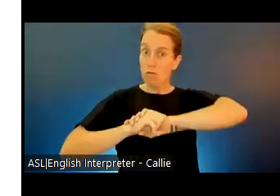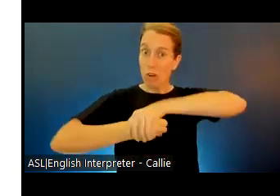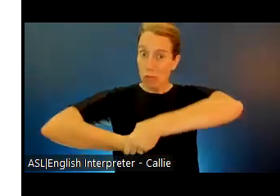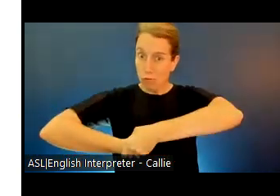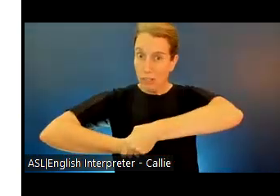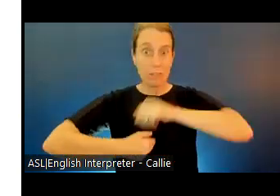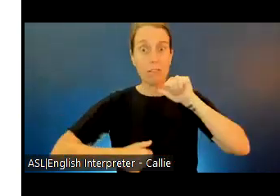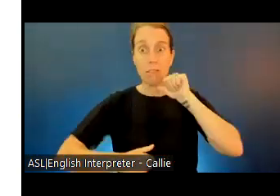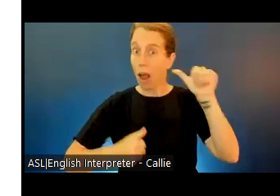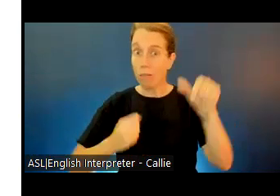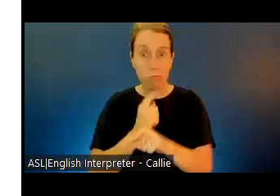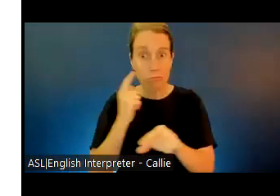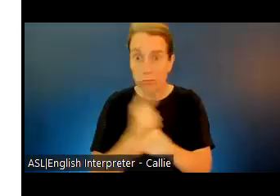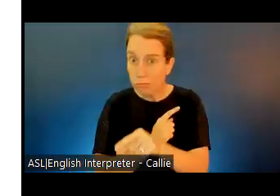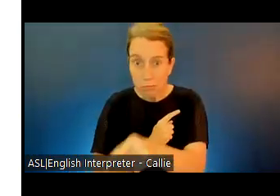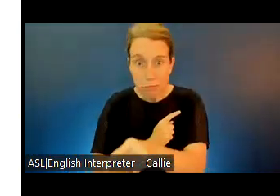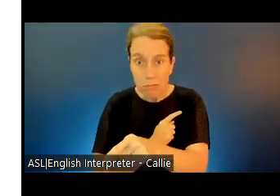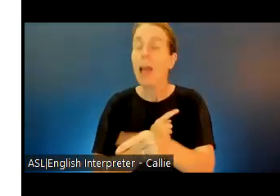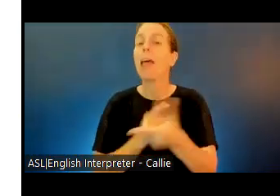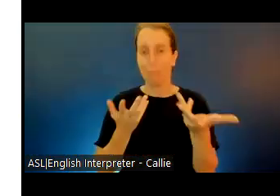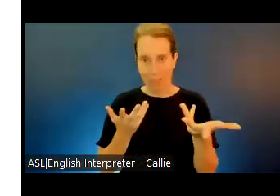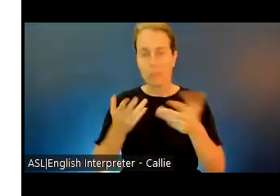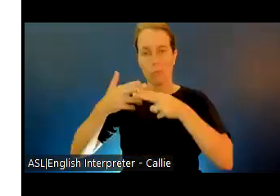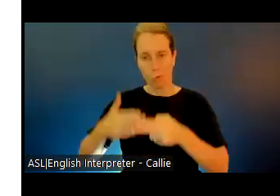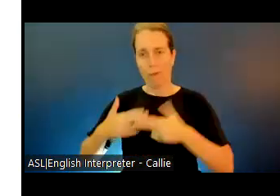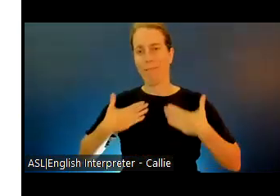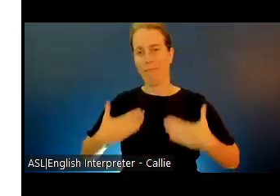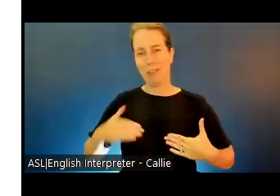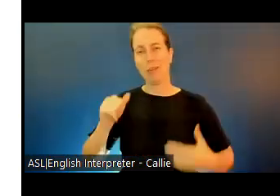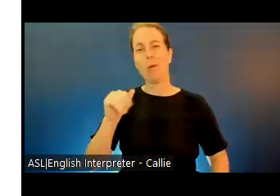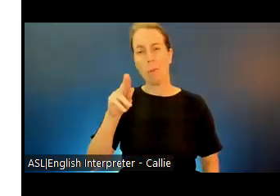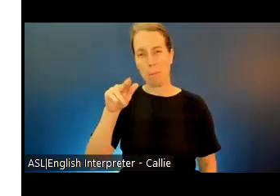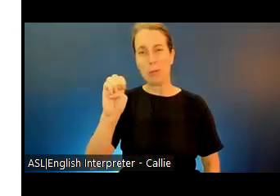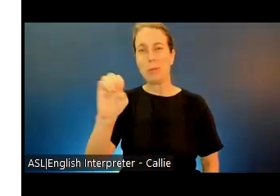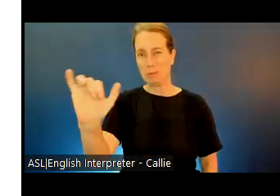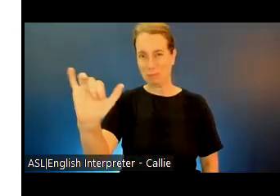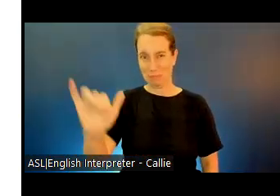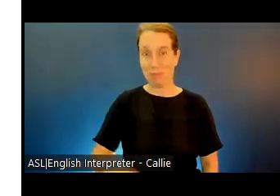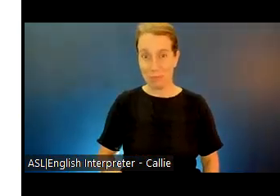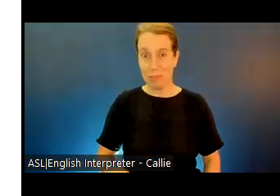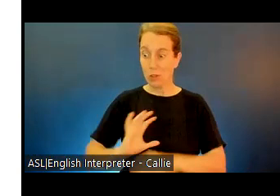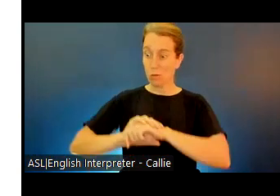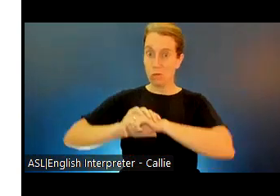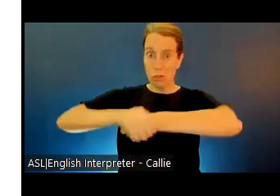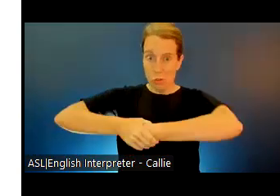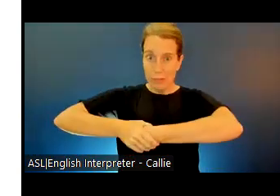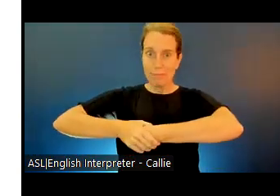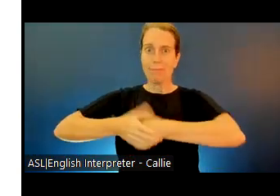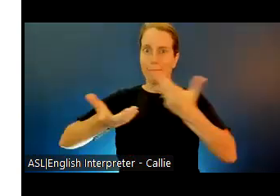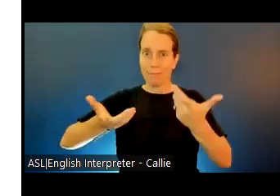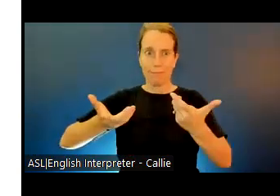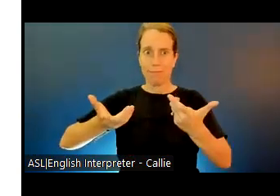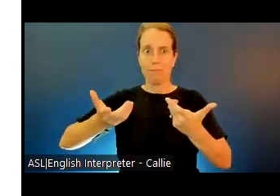physical abuse. That's particularly going to be in situations where a restraint is implemented inappropriately and